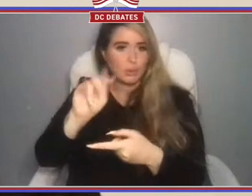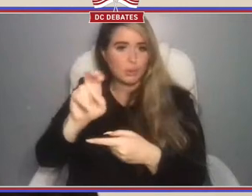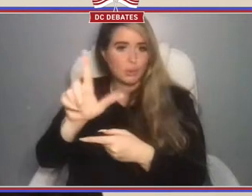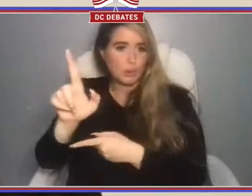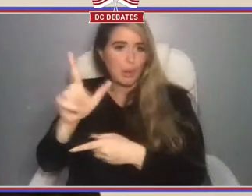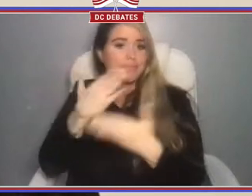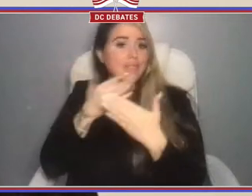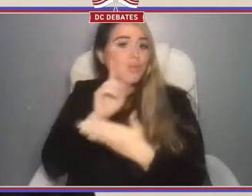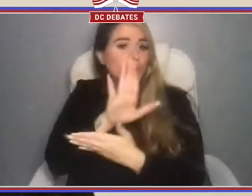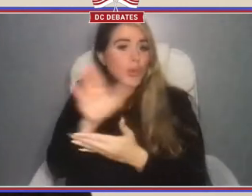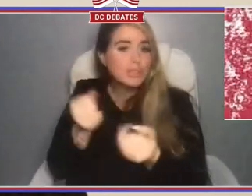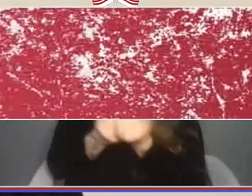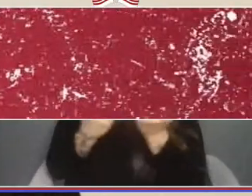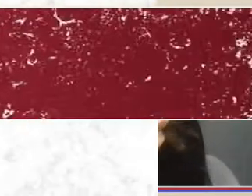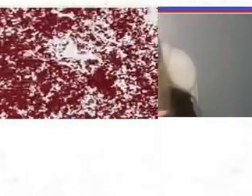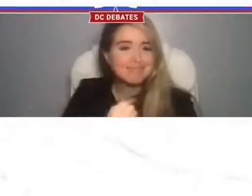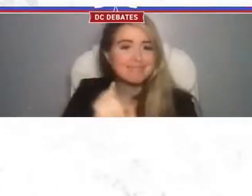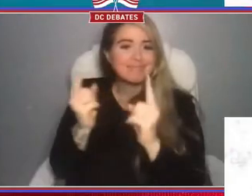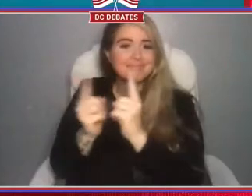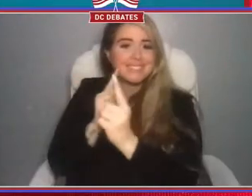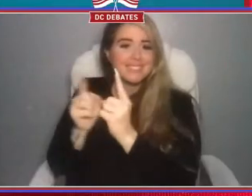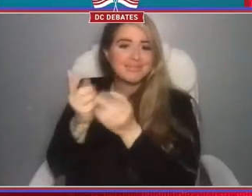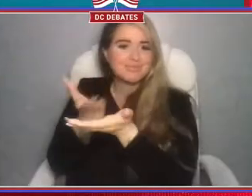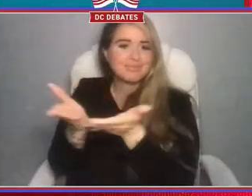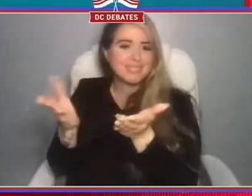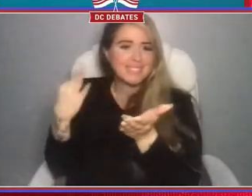let's meet our candidates.